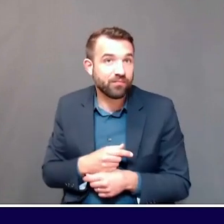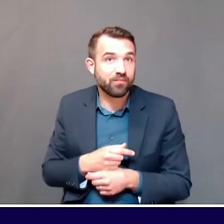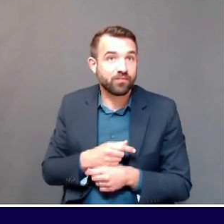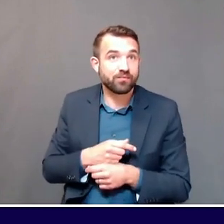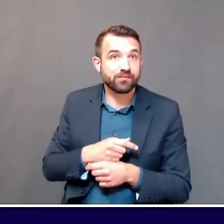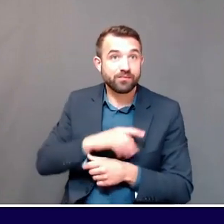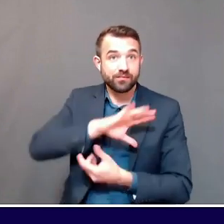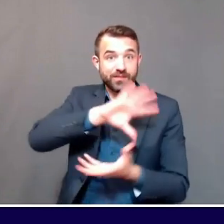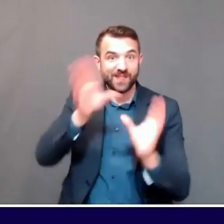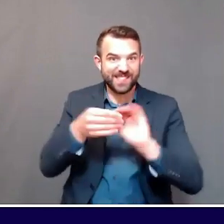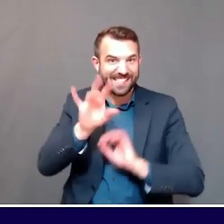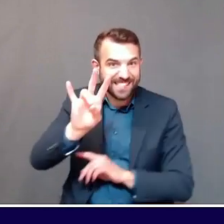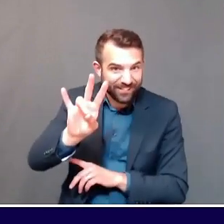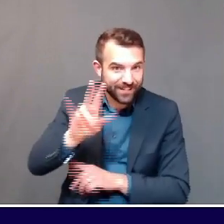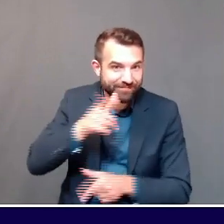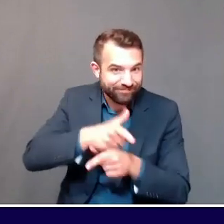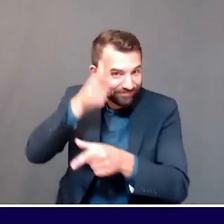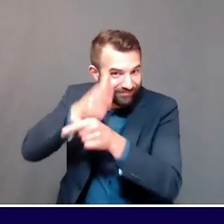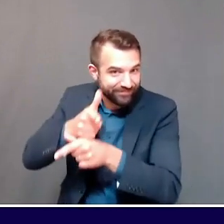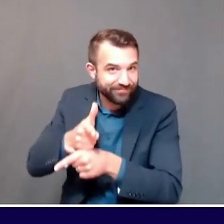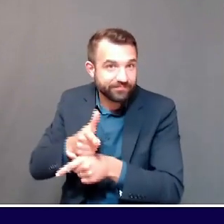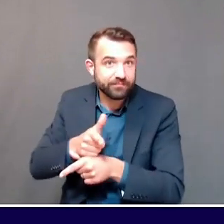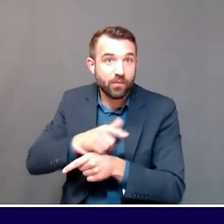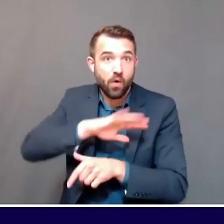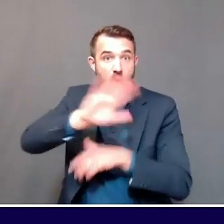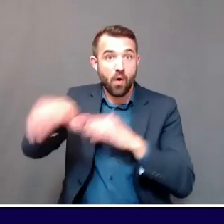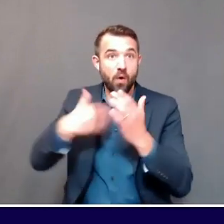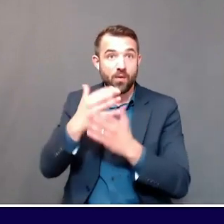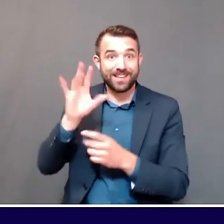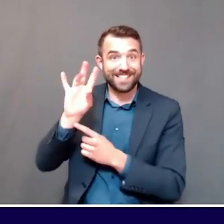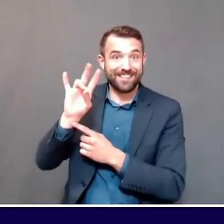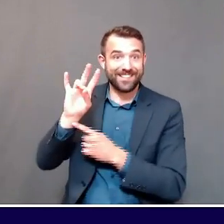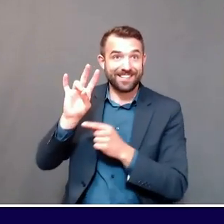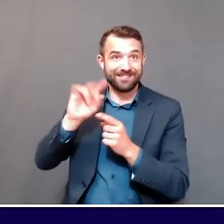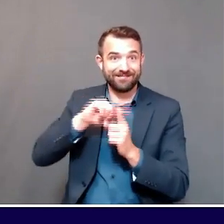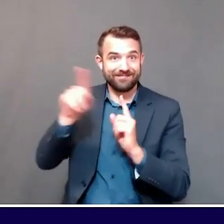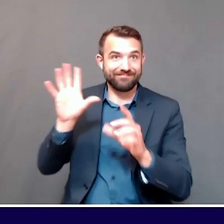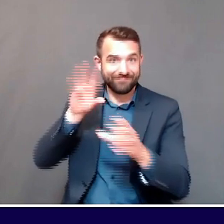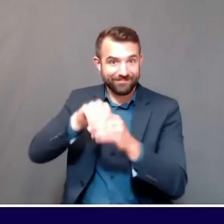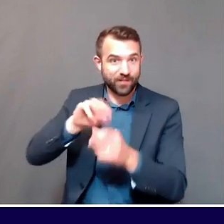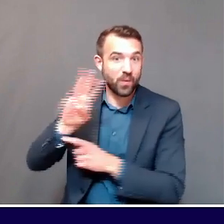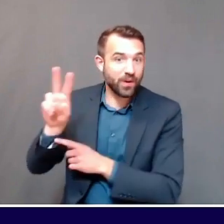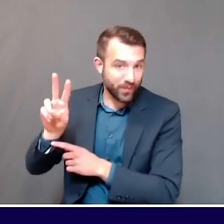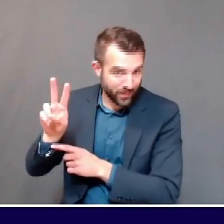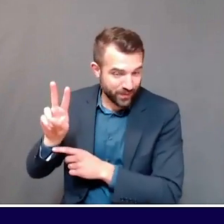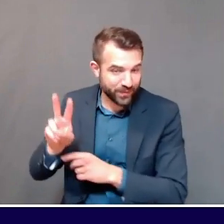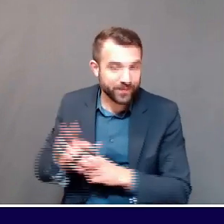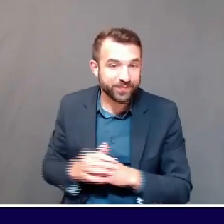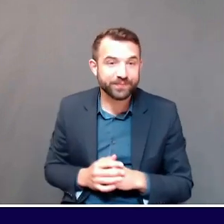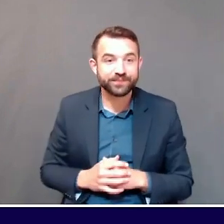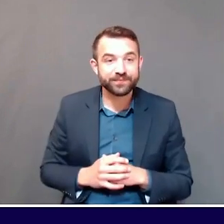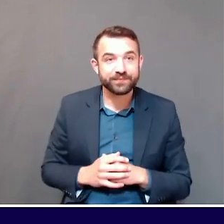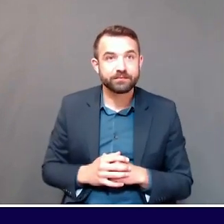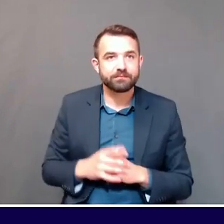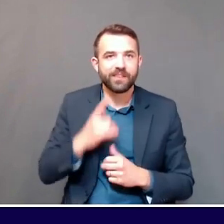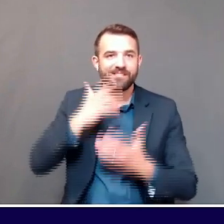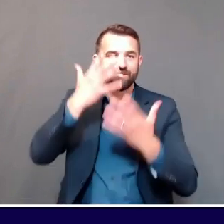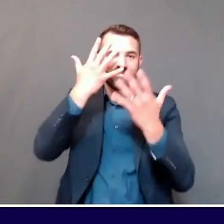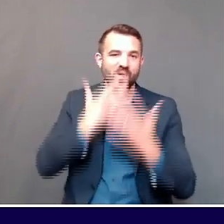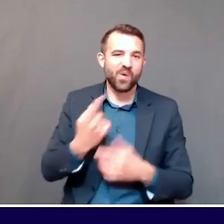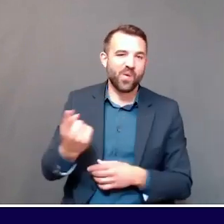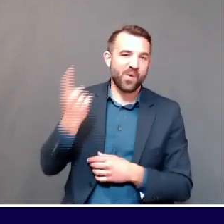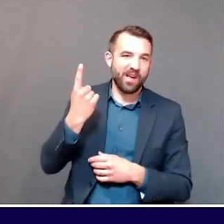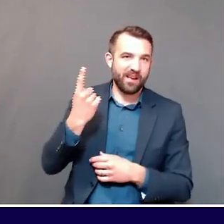6 who served during World War II. Sadly, one of her siblings did not return.